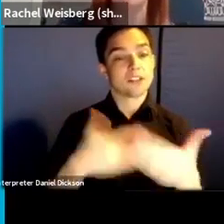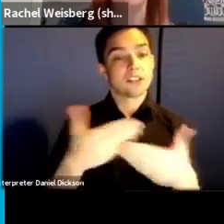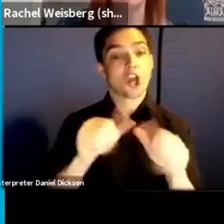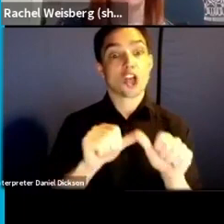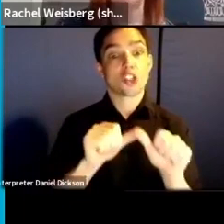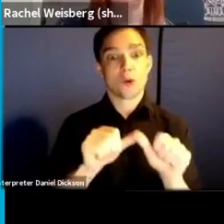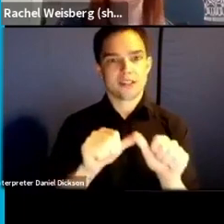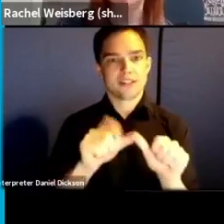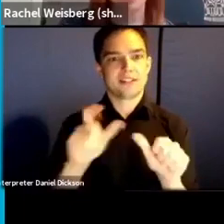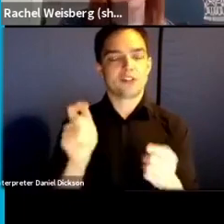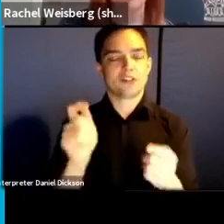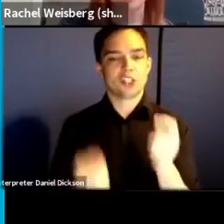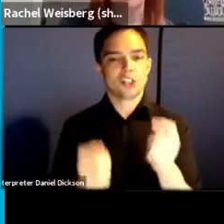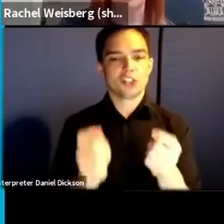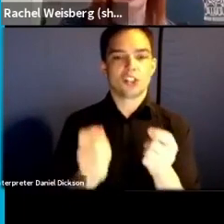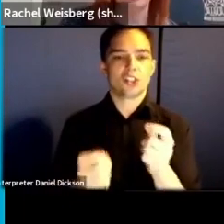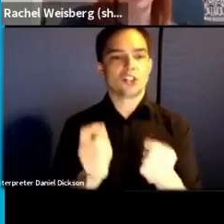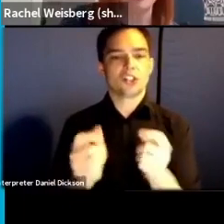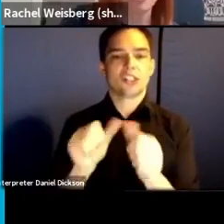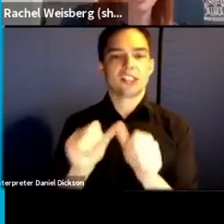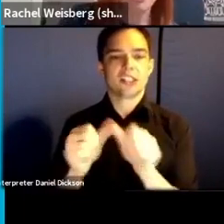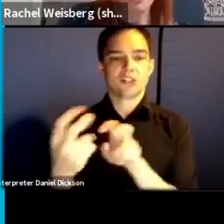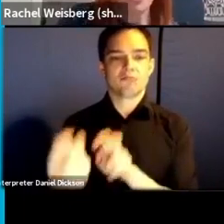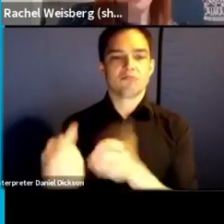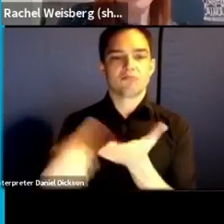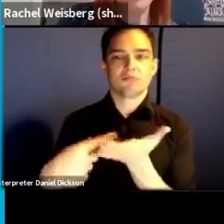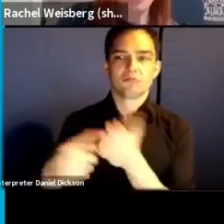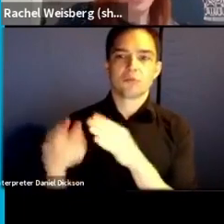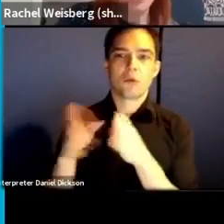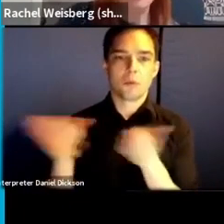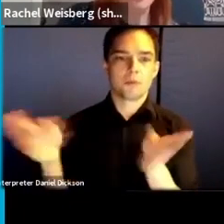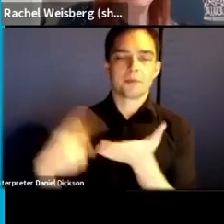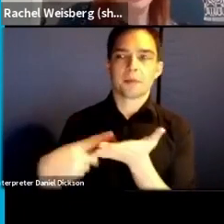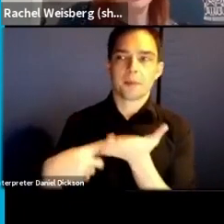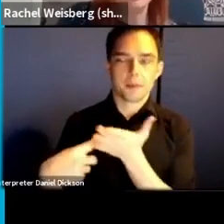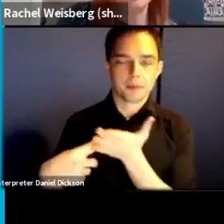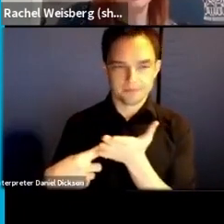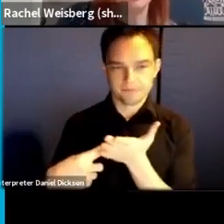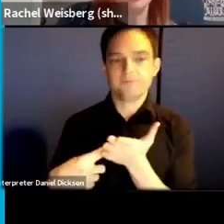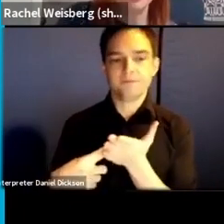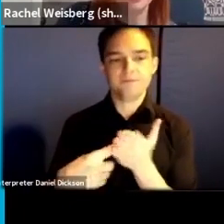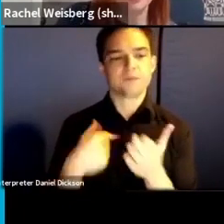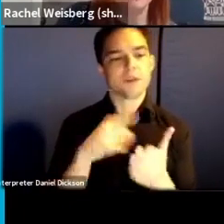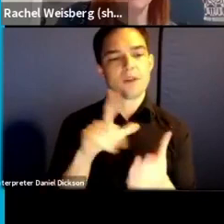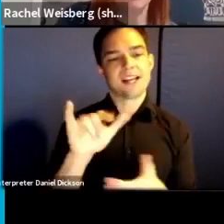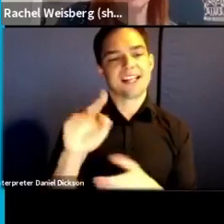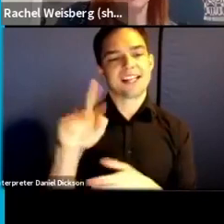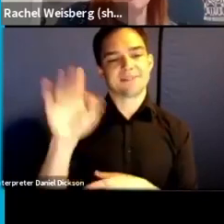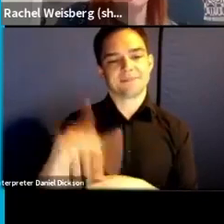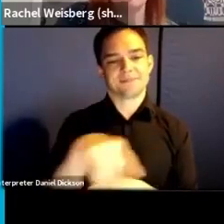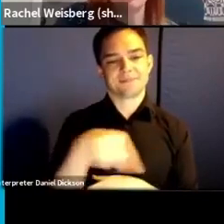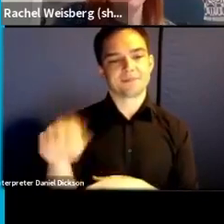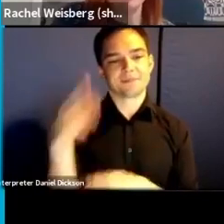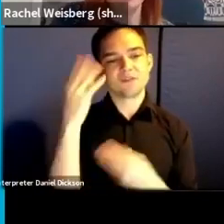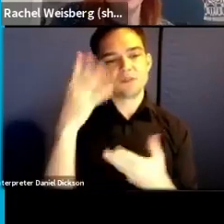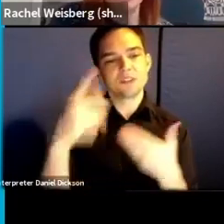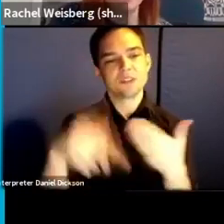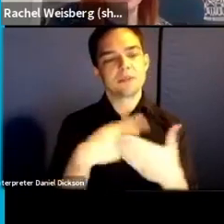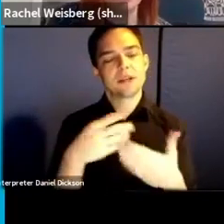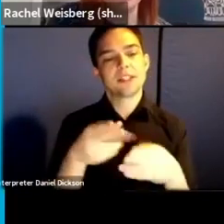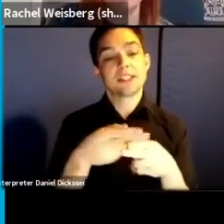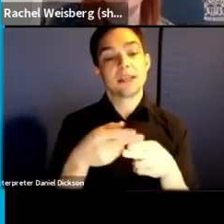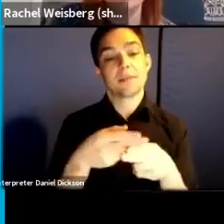needs change. It's important to continue to have that conversation. We have a link here to information about